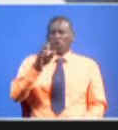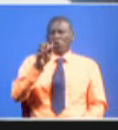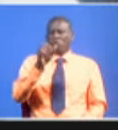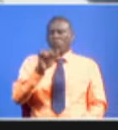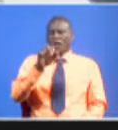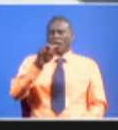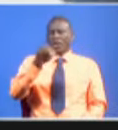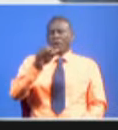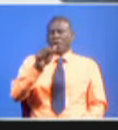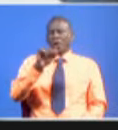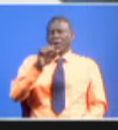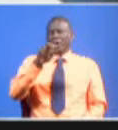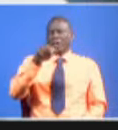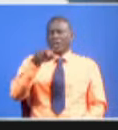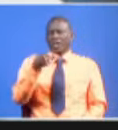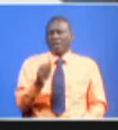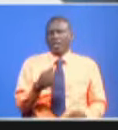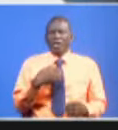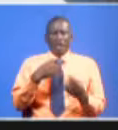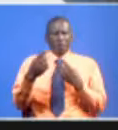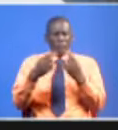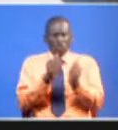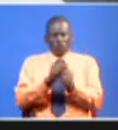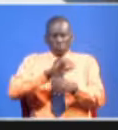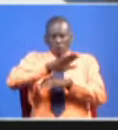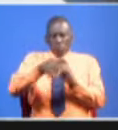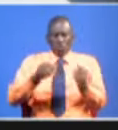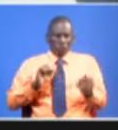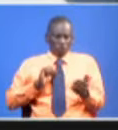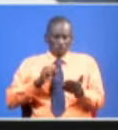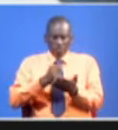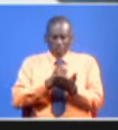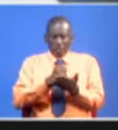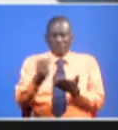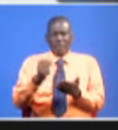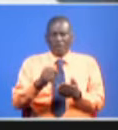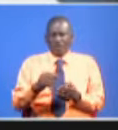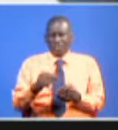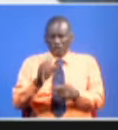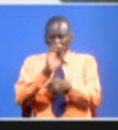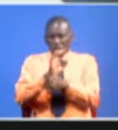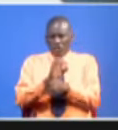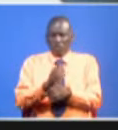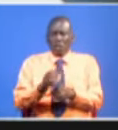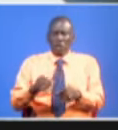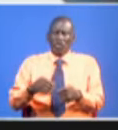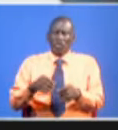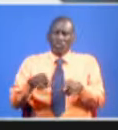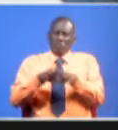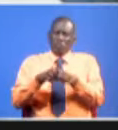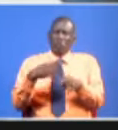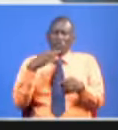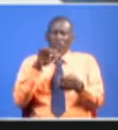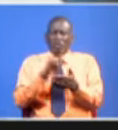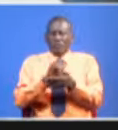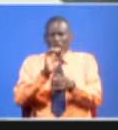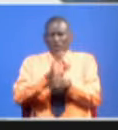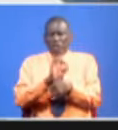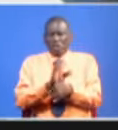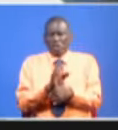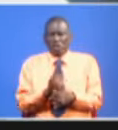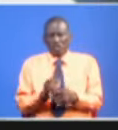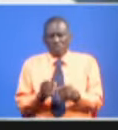Wainaina, have been speaking from the All Saints Cathedral. We still say the church is in bed with the